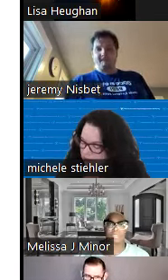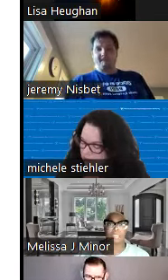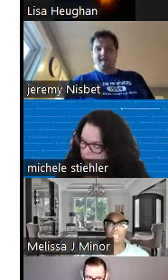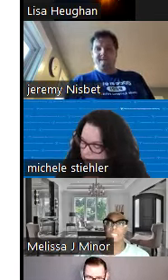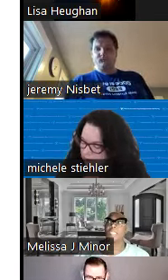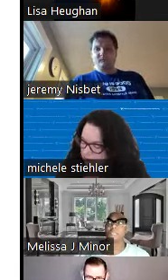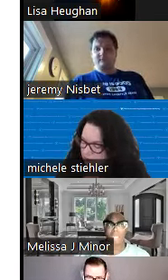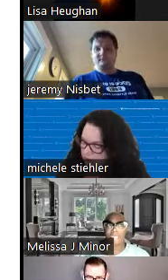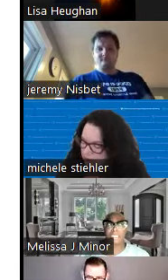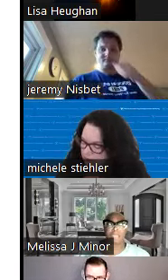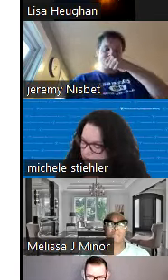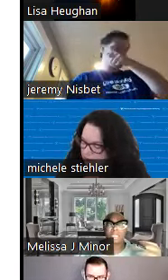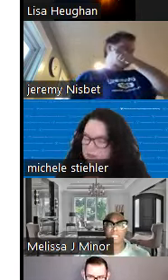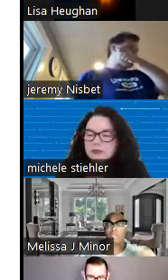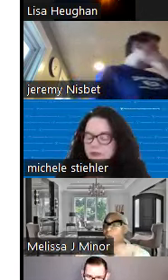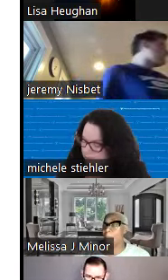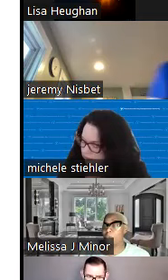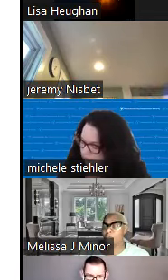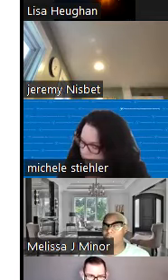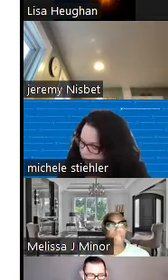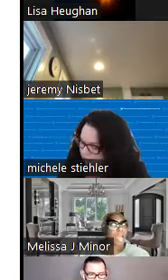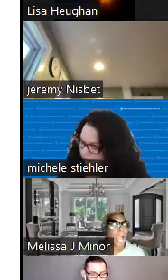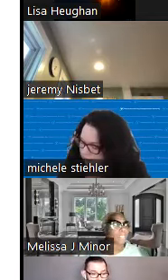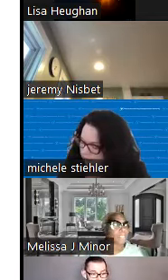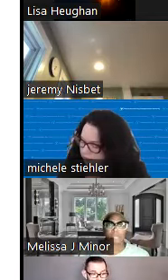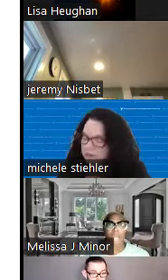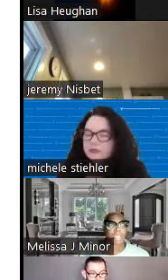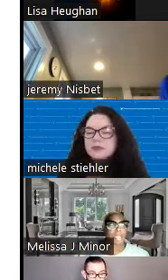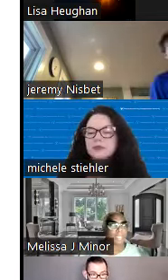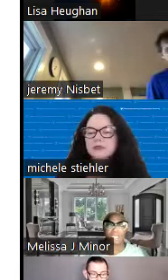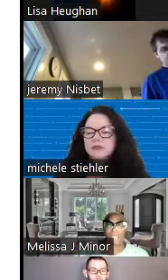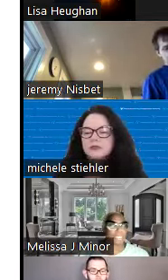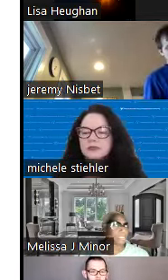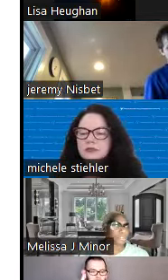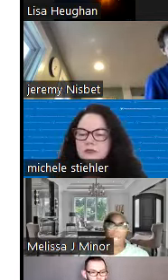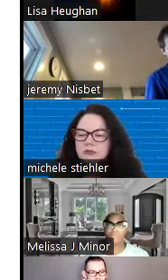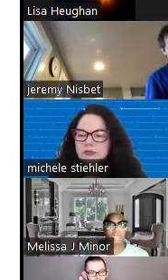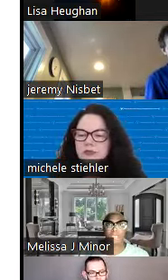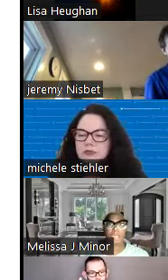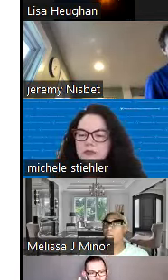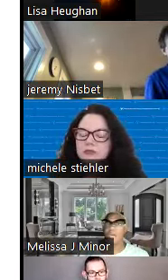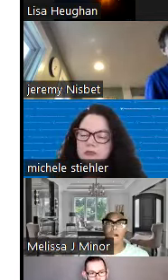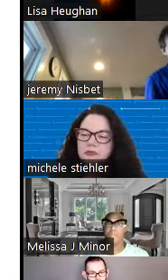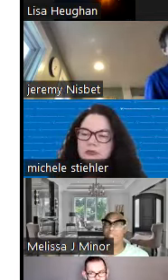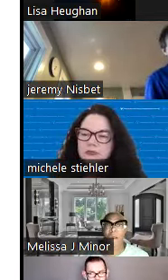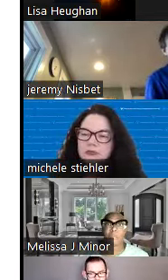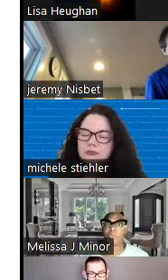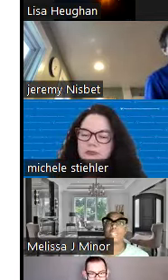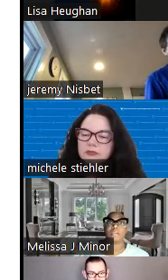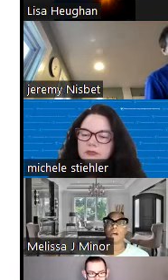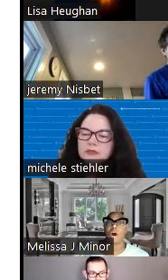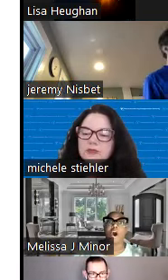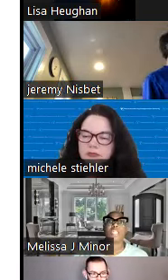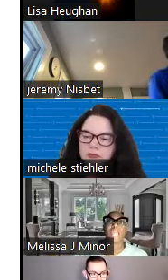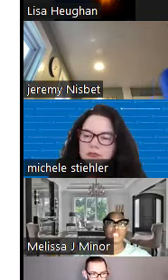error. It was not done in error because before I moved here, I saw the ride coming in and out of this driveway before I moved